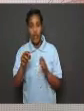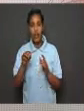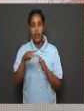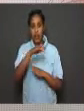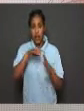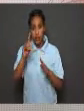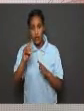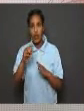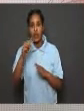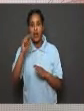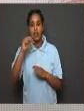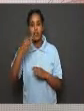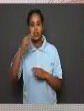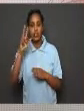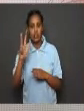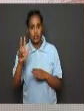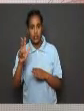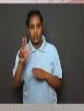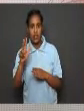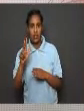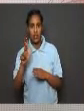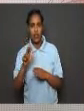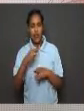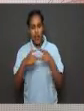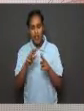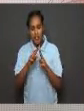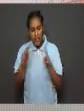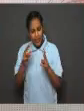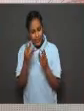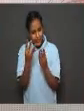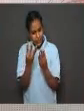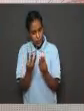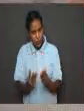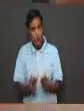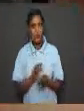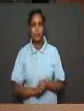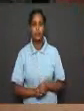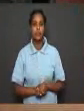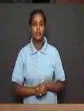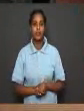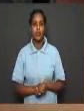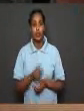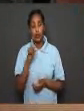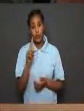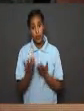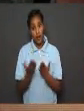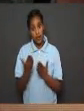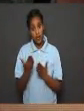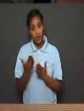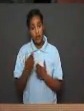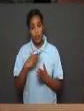and ammonium ion react very slowly. You might have